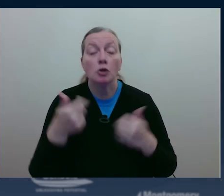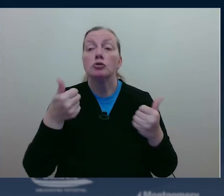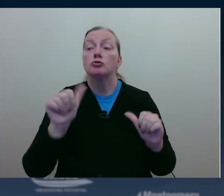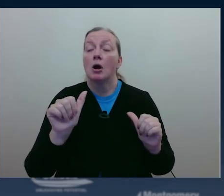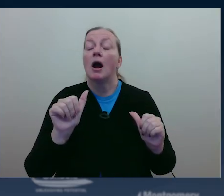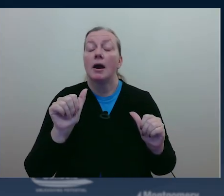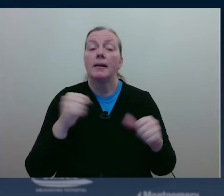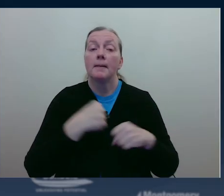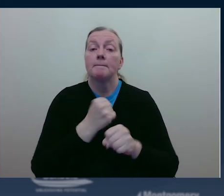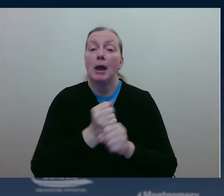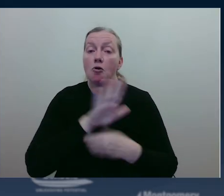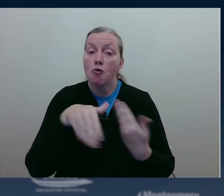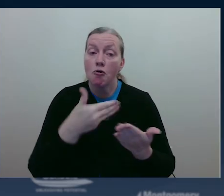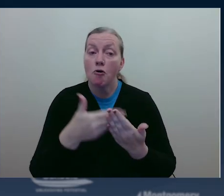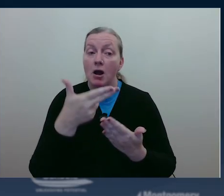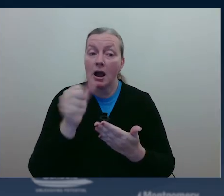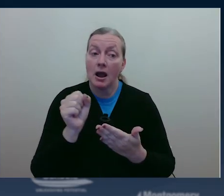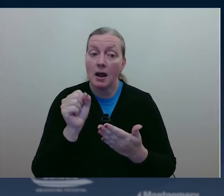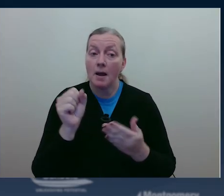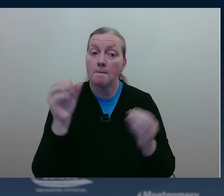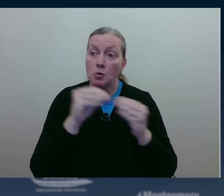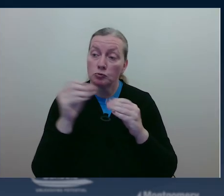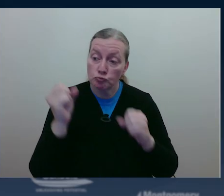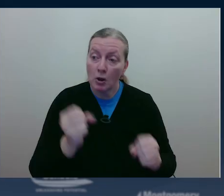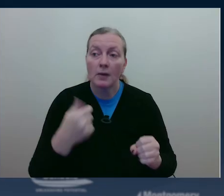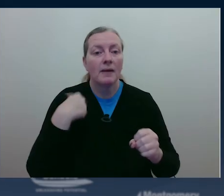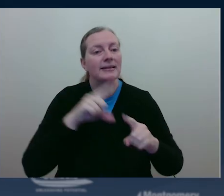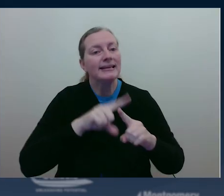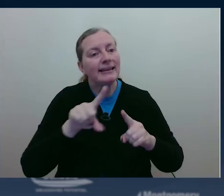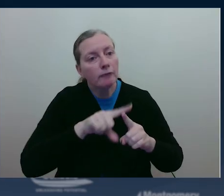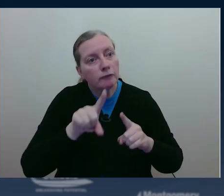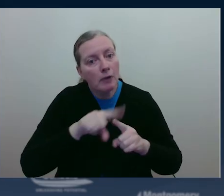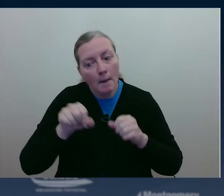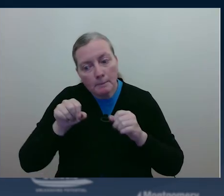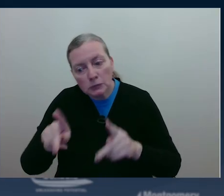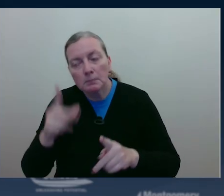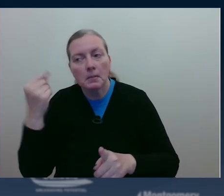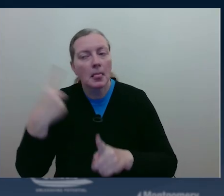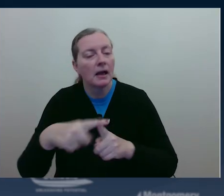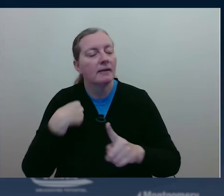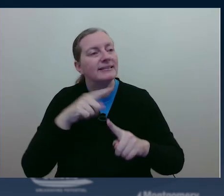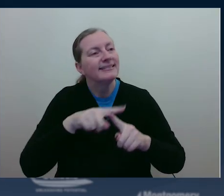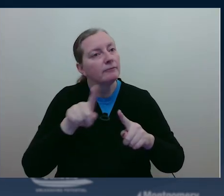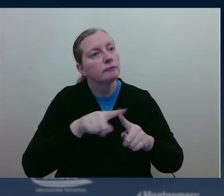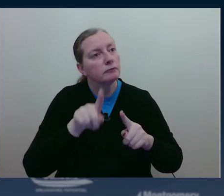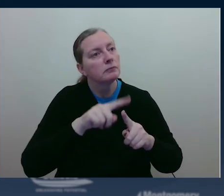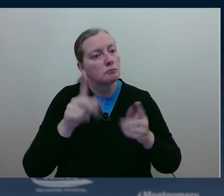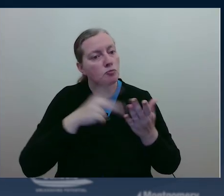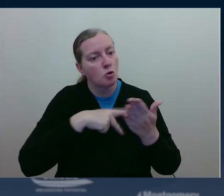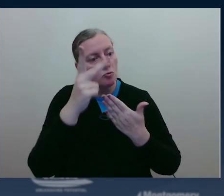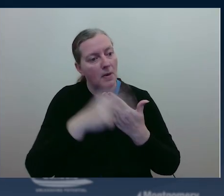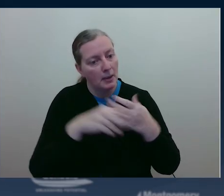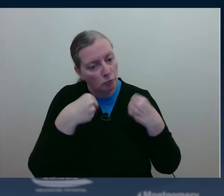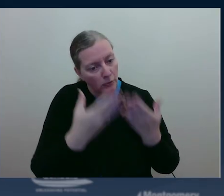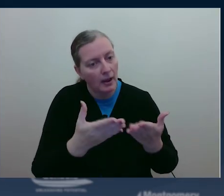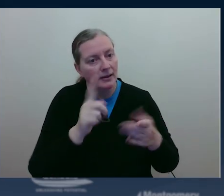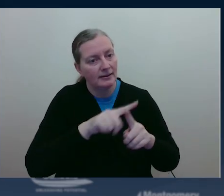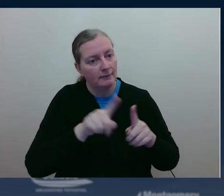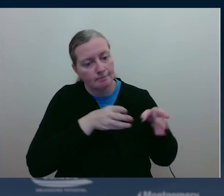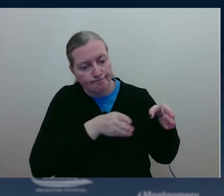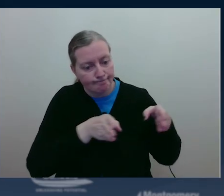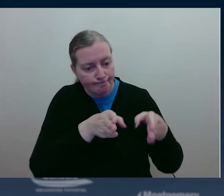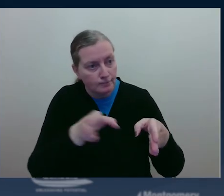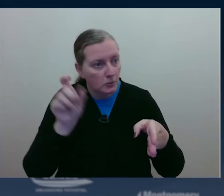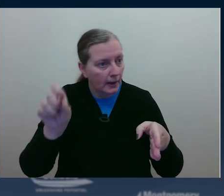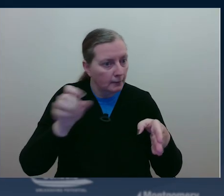with pathways and different opportunities. In 2027, MCPS will have 27 high schools that will be grouped